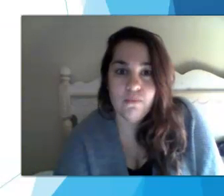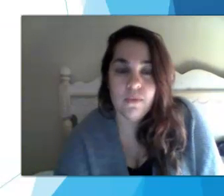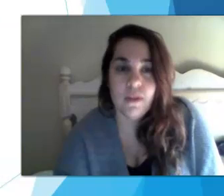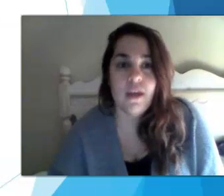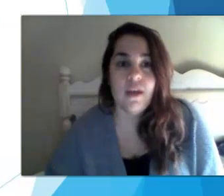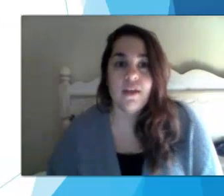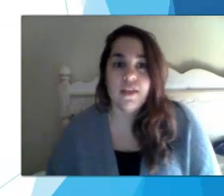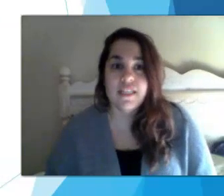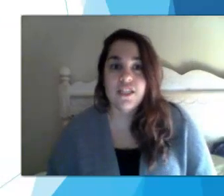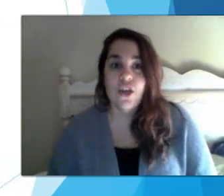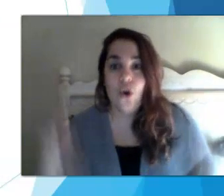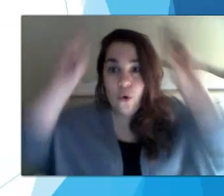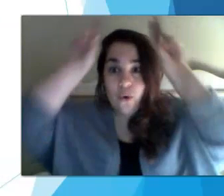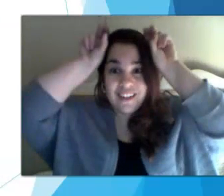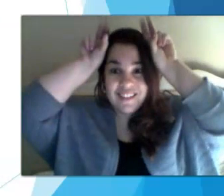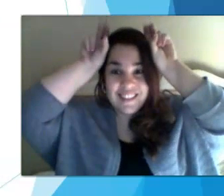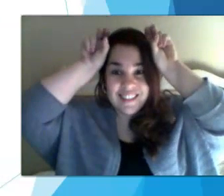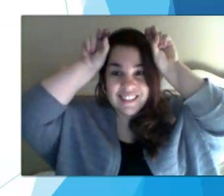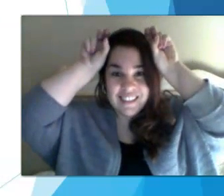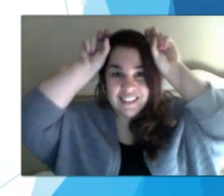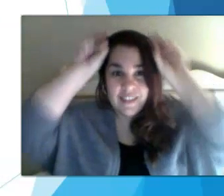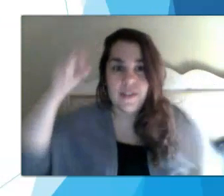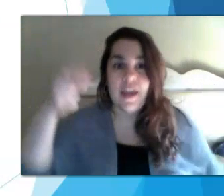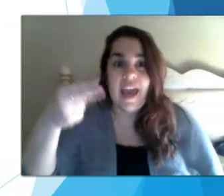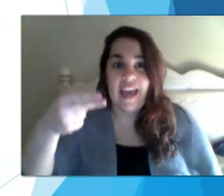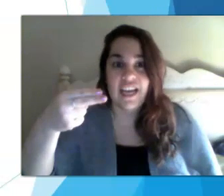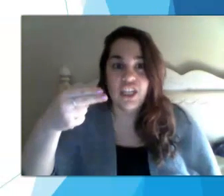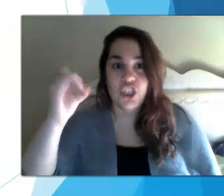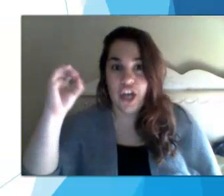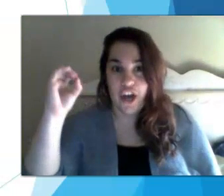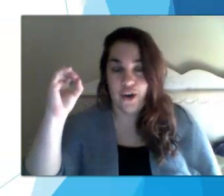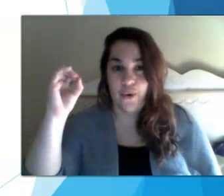classroom. This is horse.